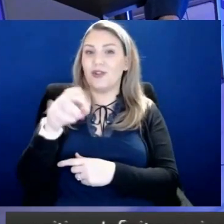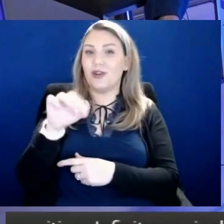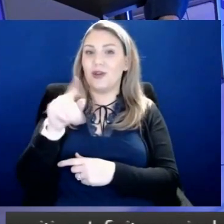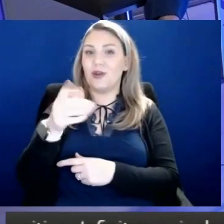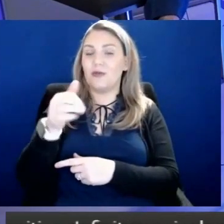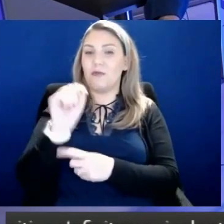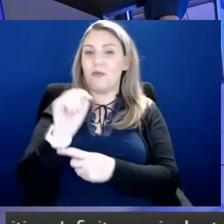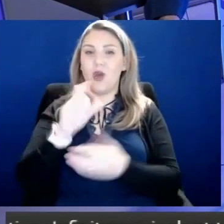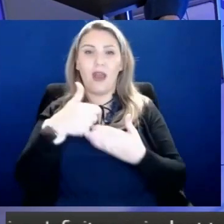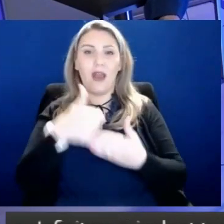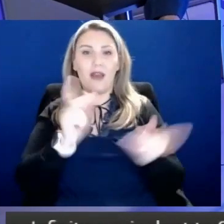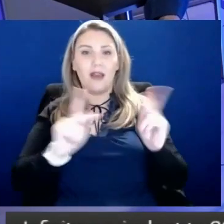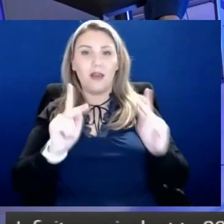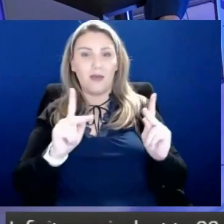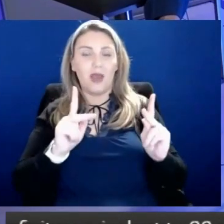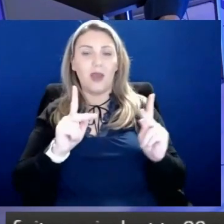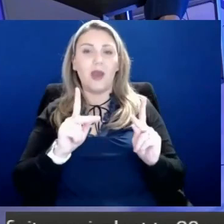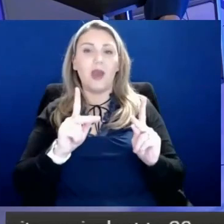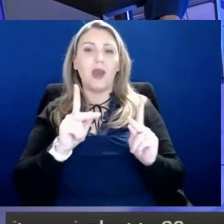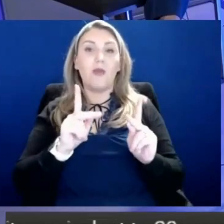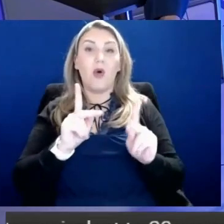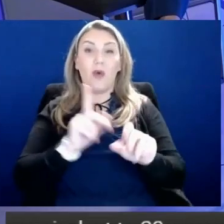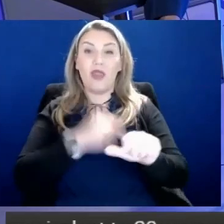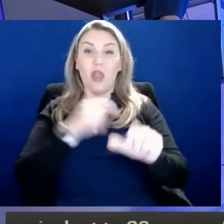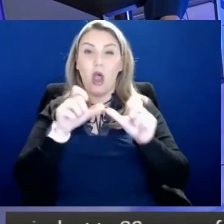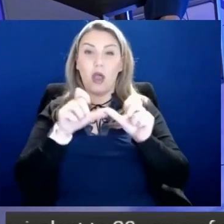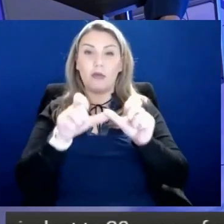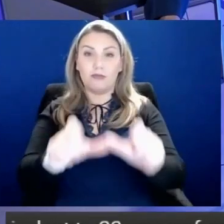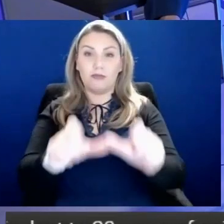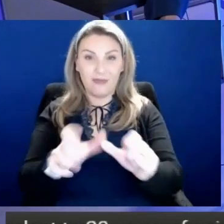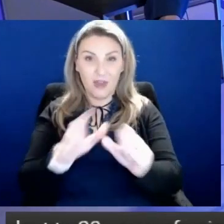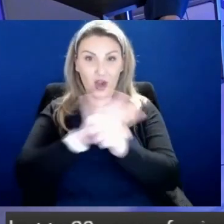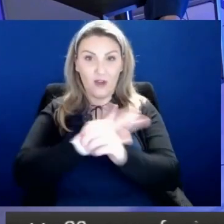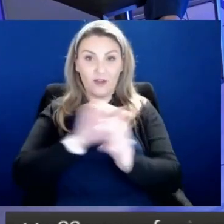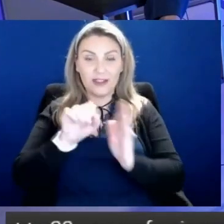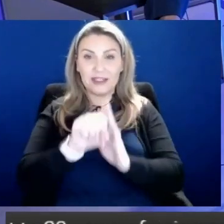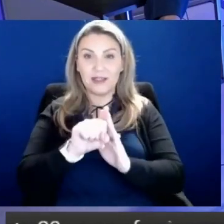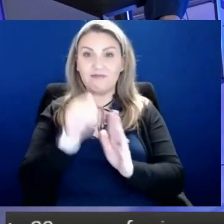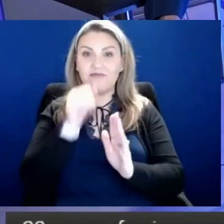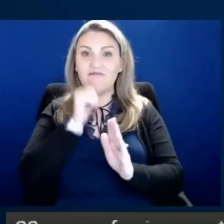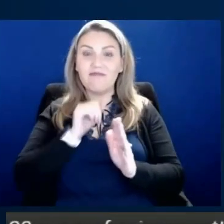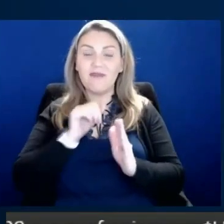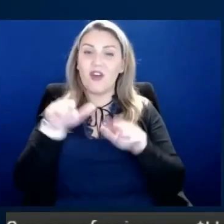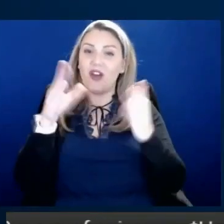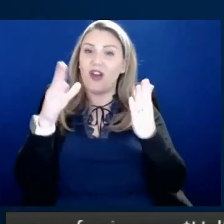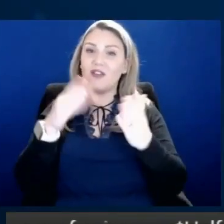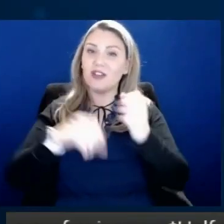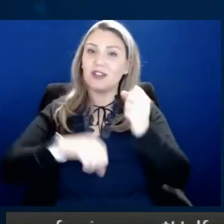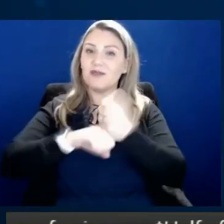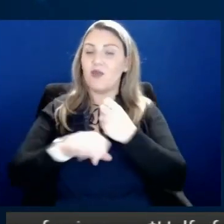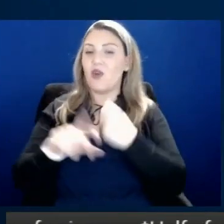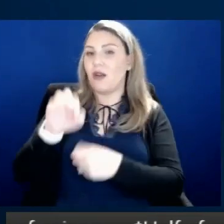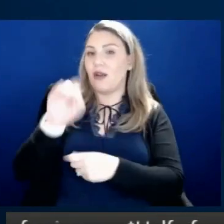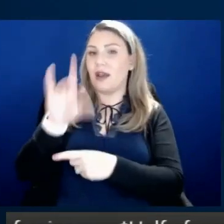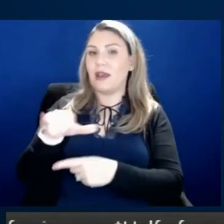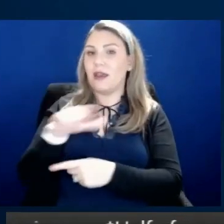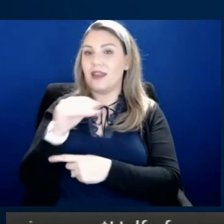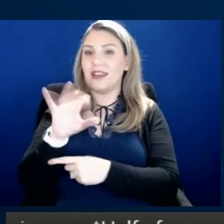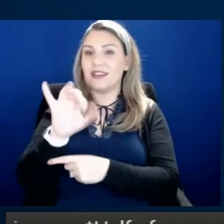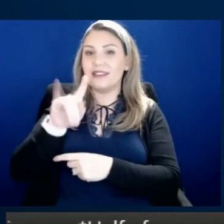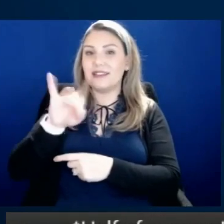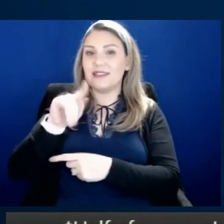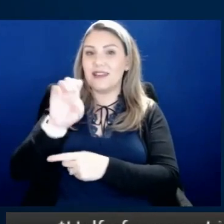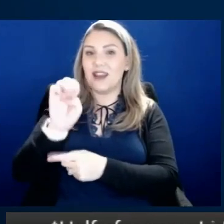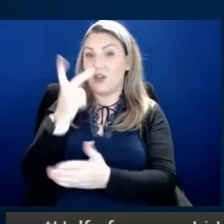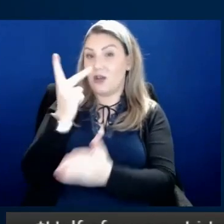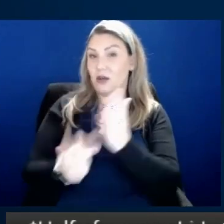COVID, long-haul symptoms cope by offering support. Kelly and Stephanie are both battling COVID long haul, and